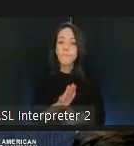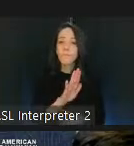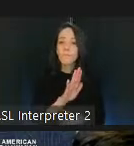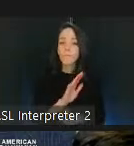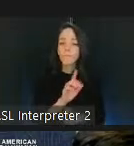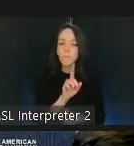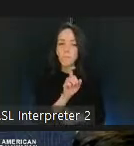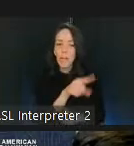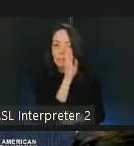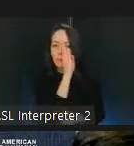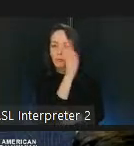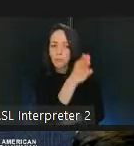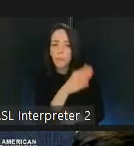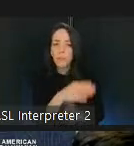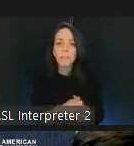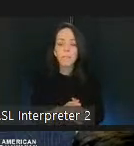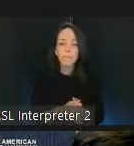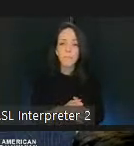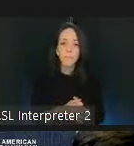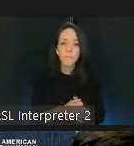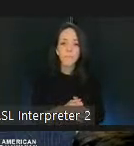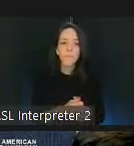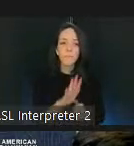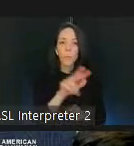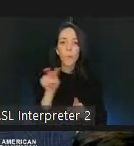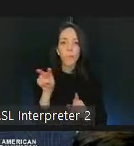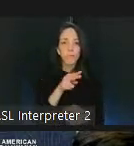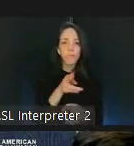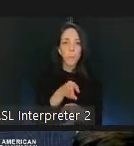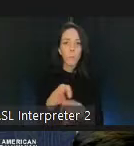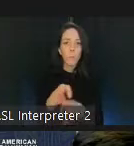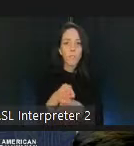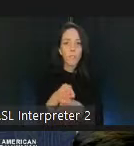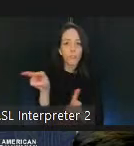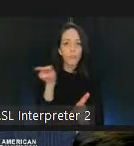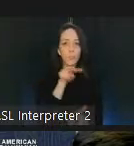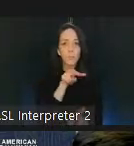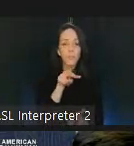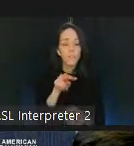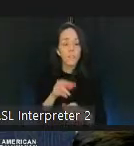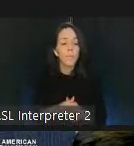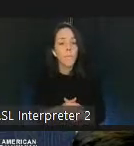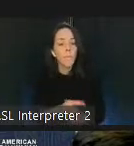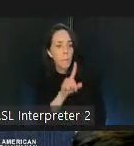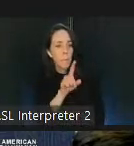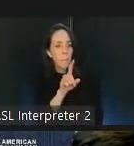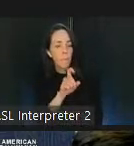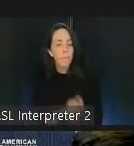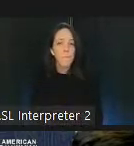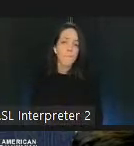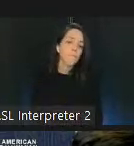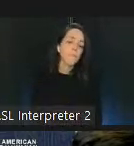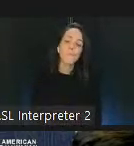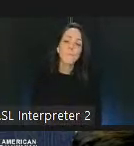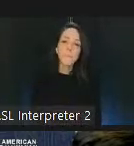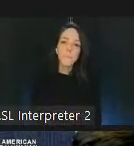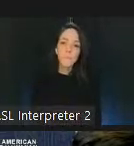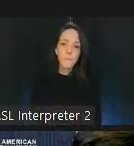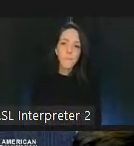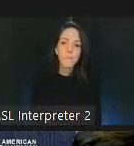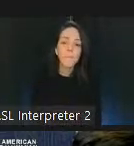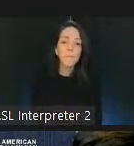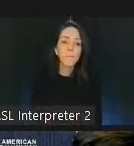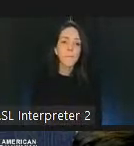saying as a professional, should we cut deeper? And I know you're going to say that's a Tanya question, but it's not, it's to